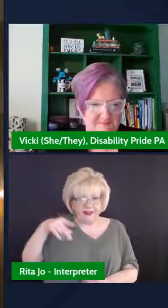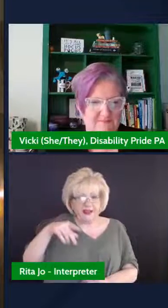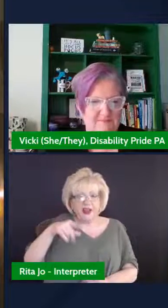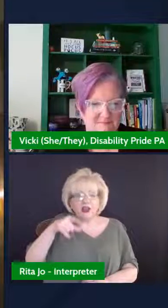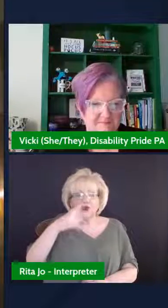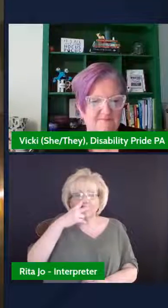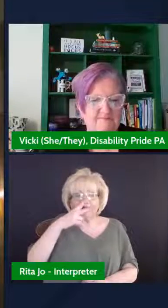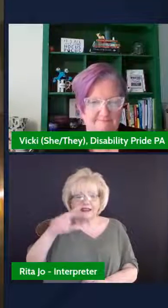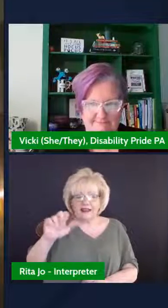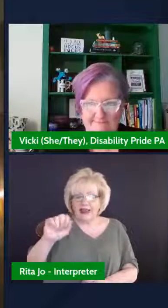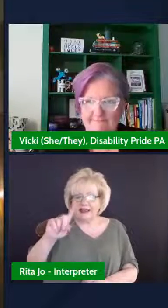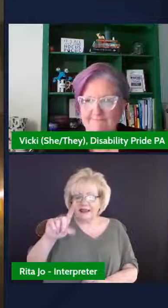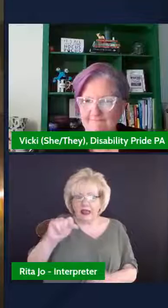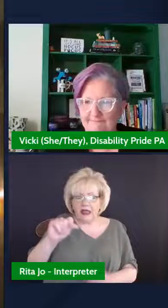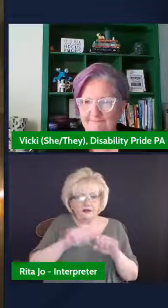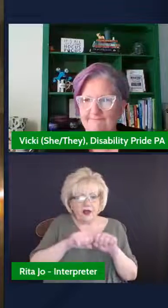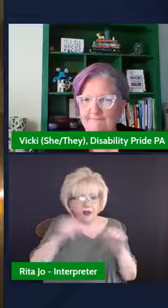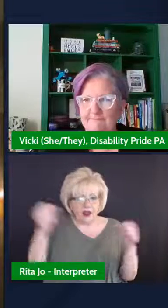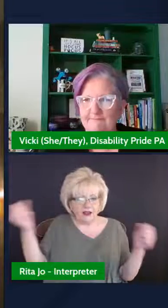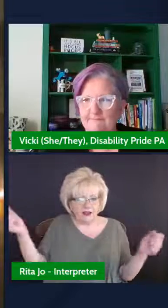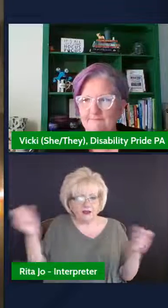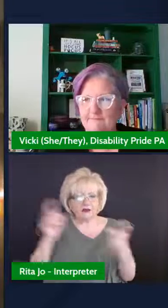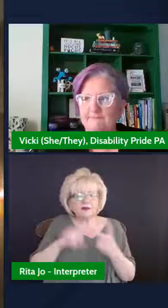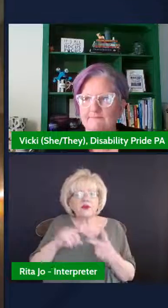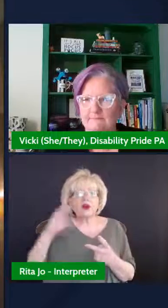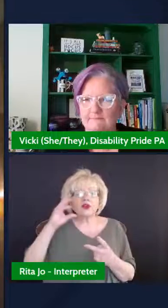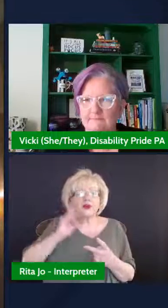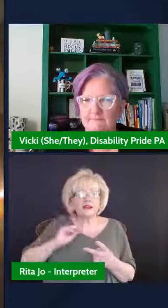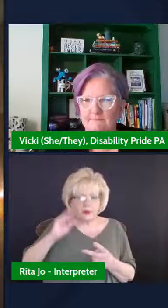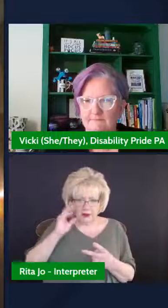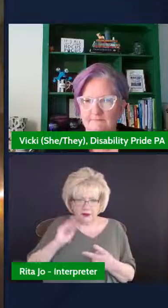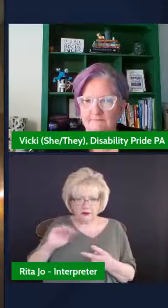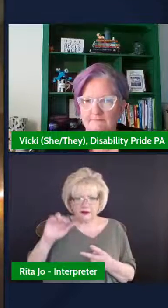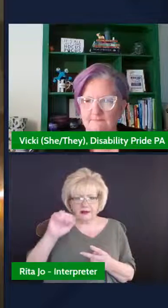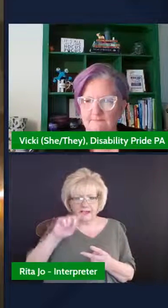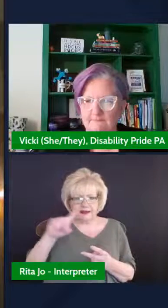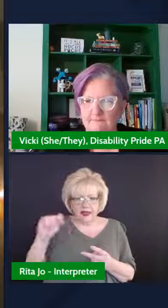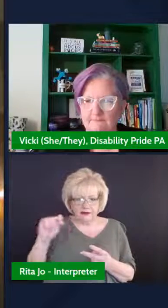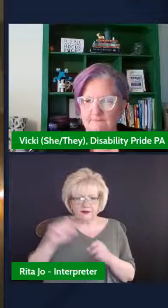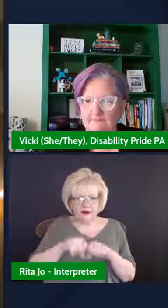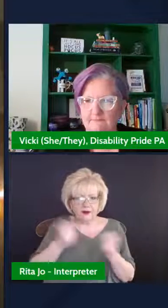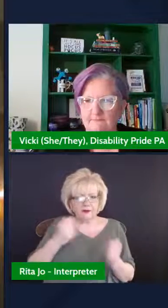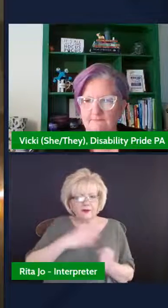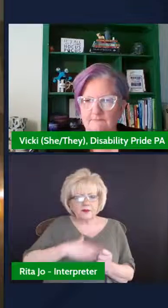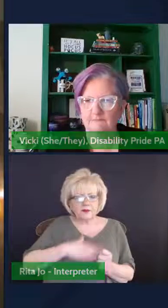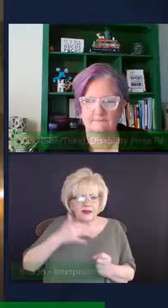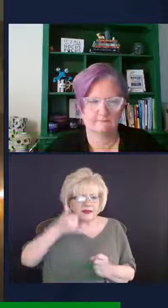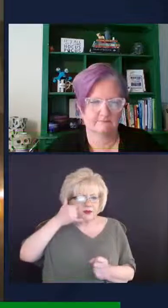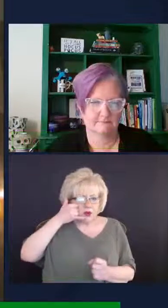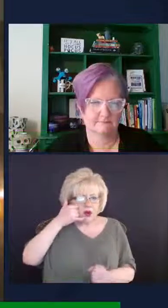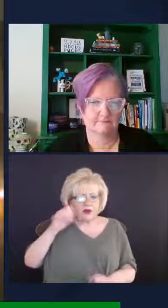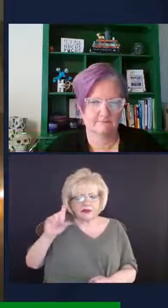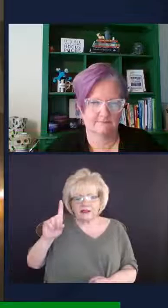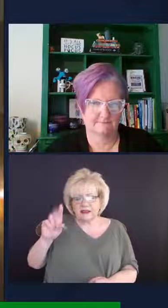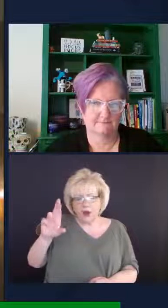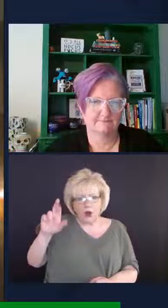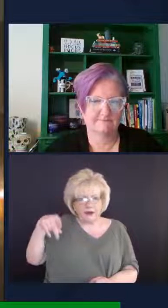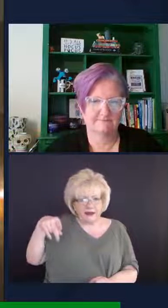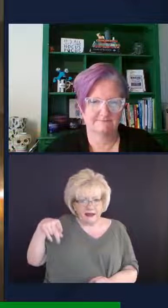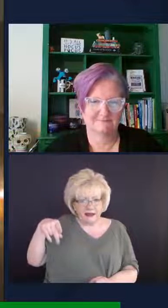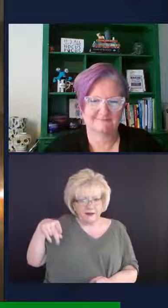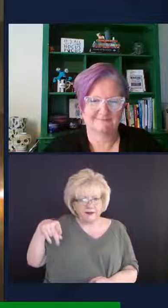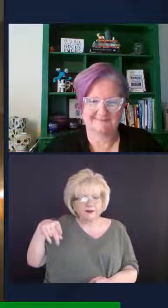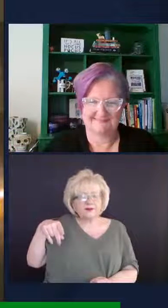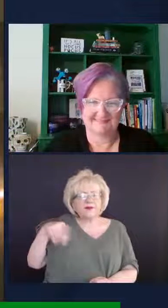ADA violation or you're experiencing one, please call DRP. Vicky has our information again. You can go to our